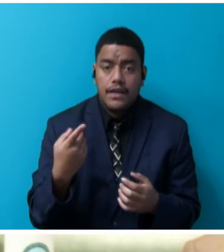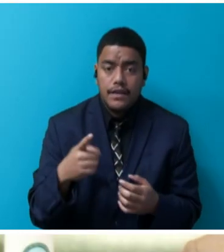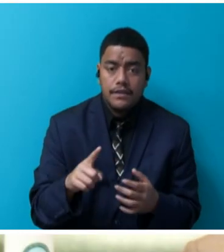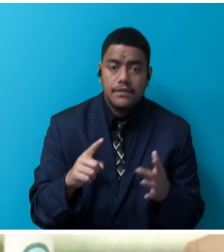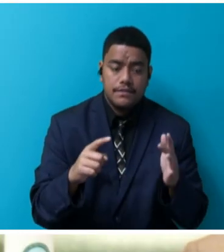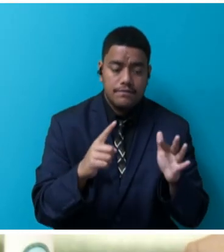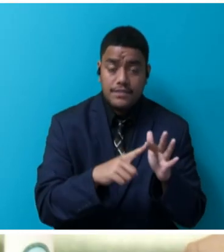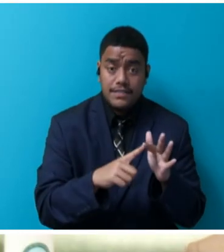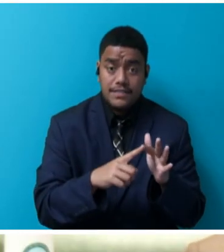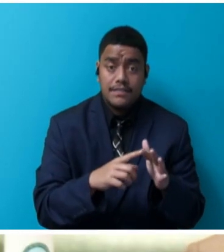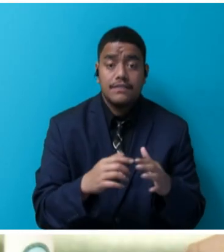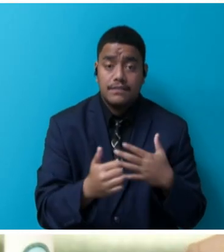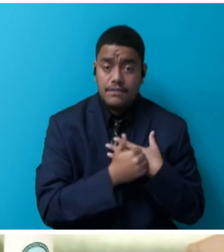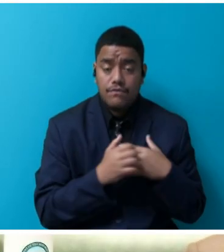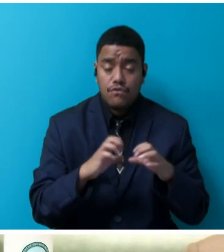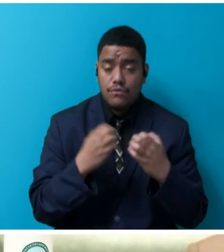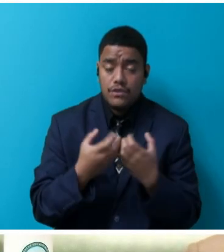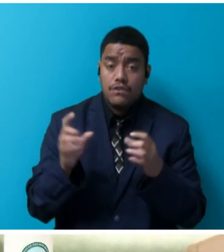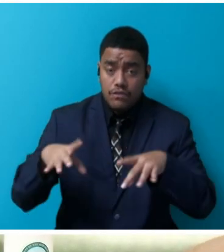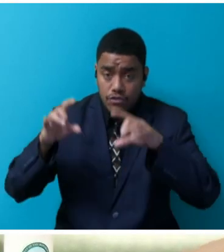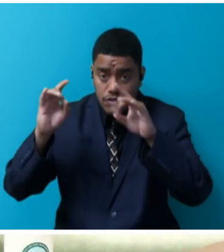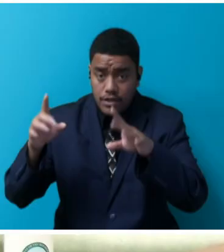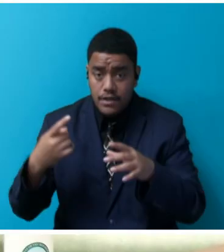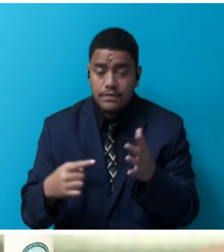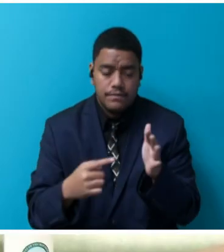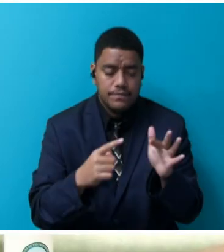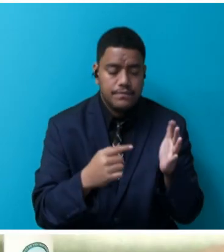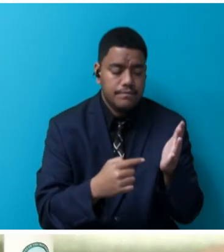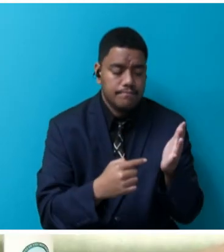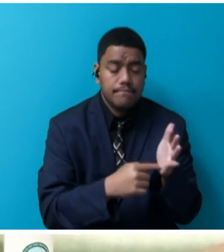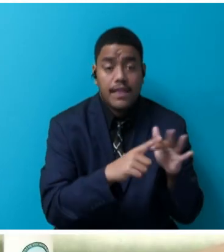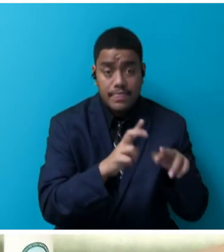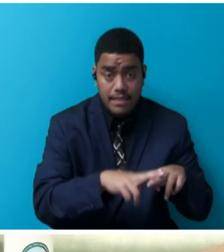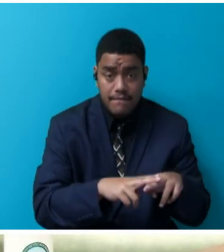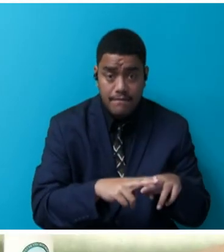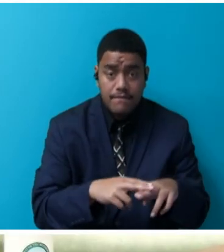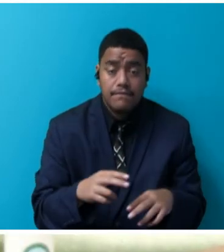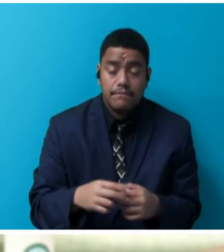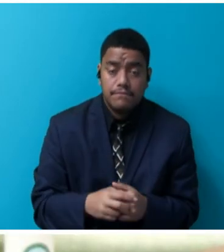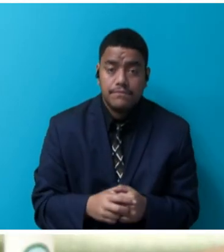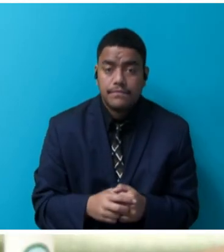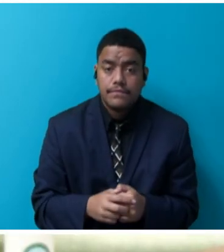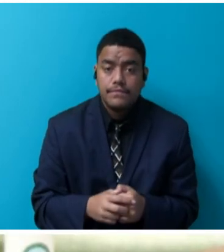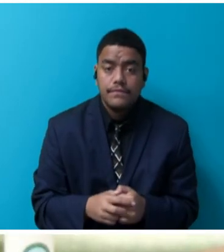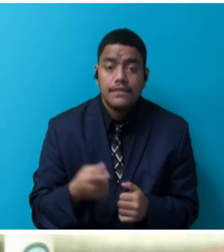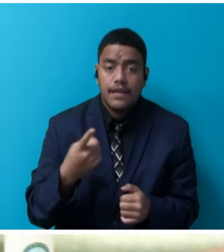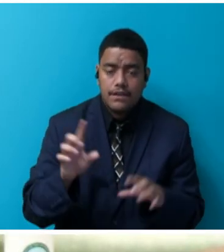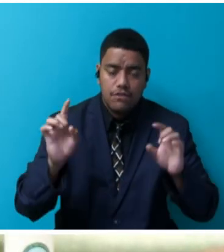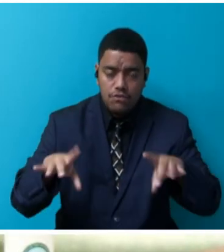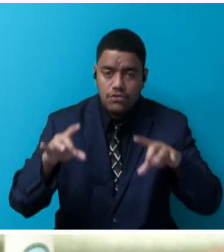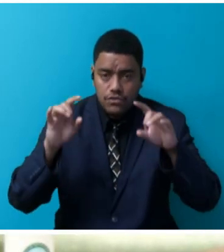Commission of Australia, and also between TAF, or Telecommunications Authority of Fiji, and the